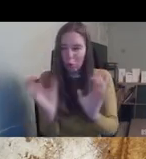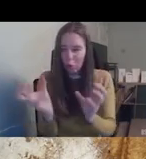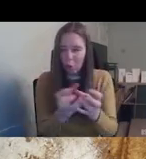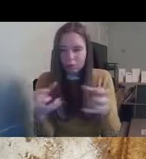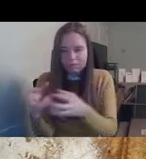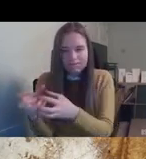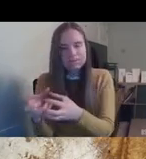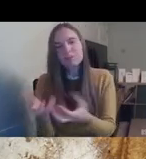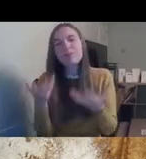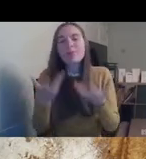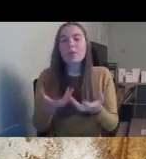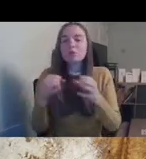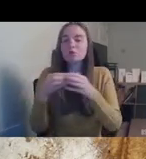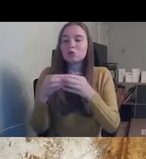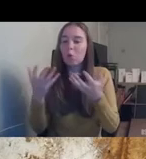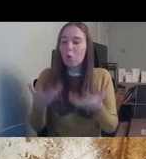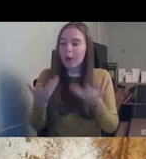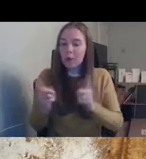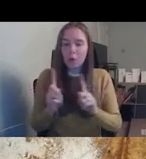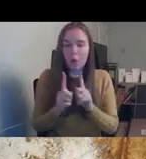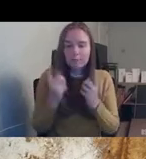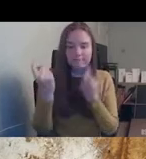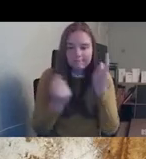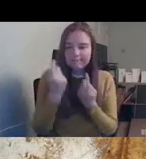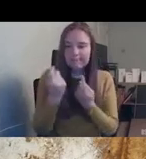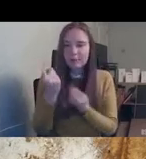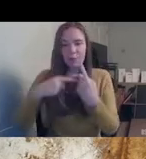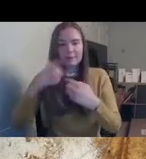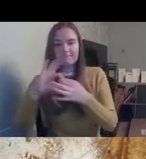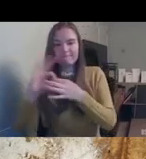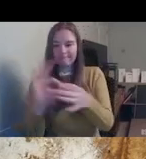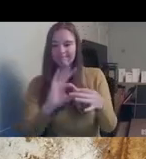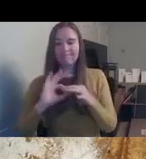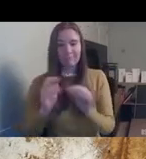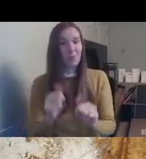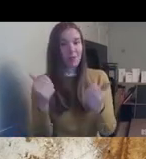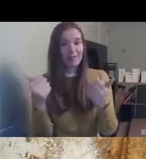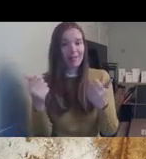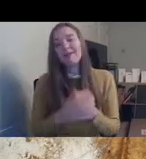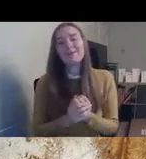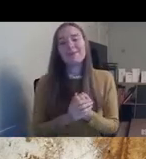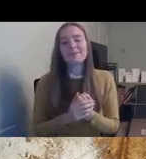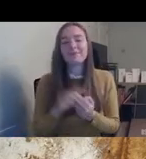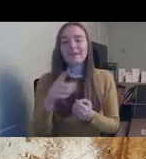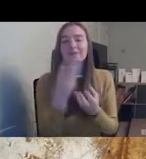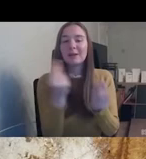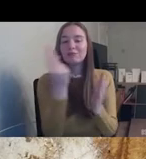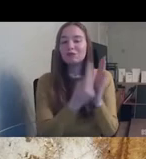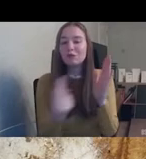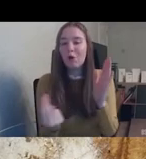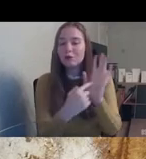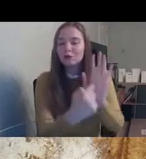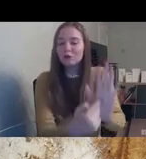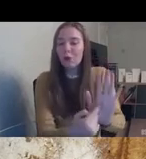each stone would be. So that was something we collaborated quite well. These were some of the schematic drawings we were doing and diagrams to sort of